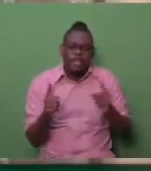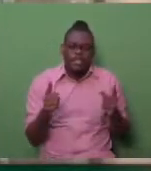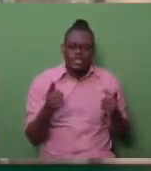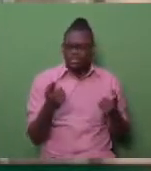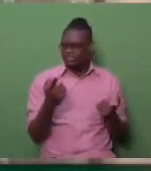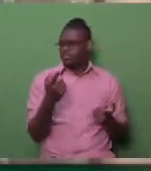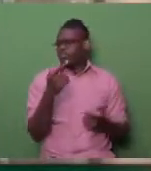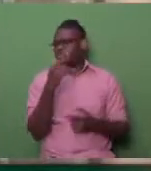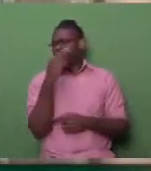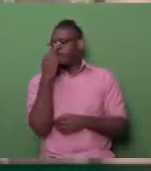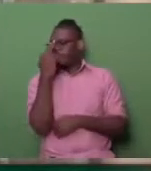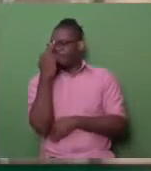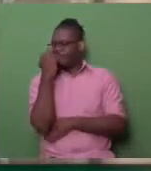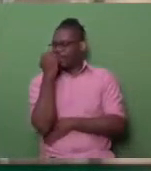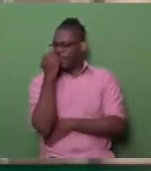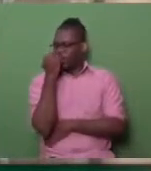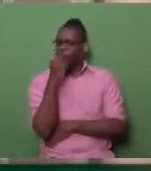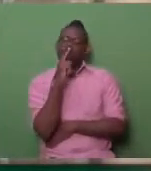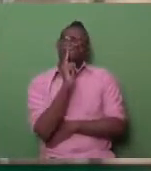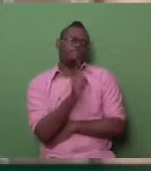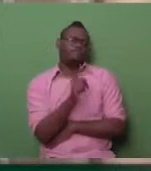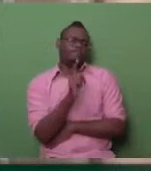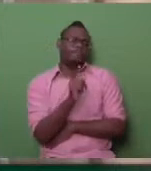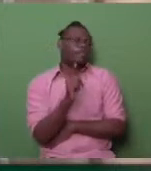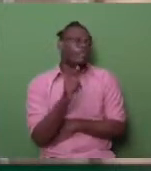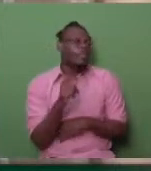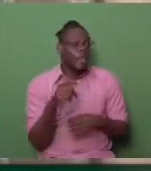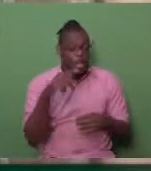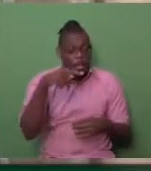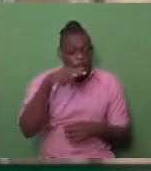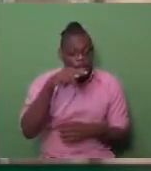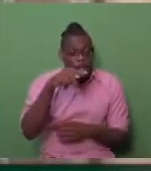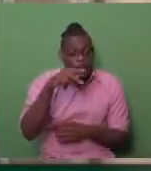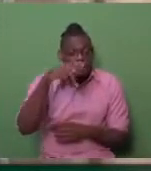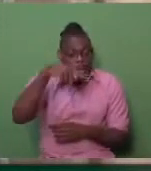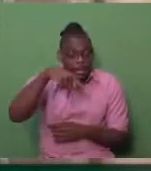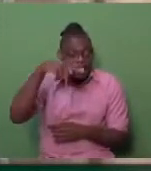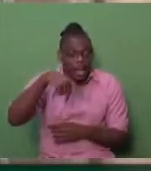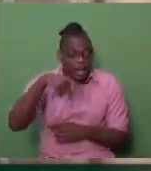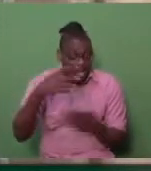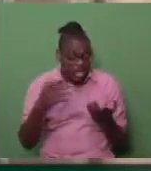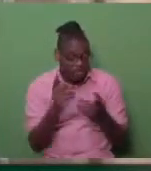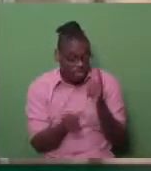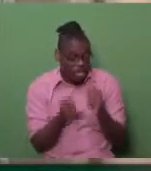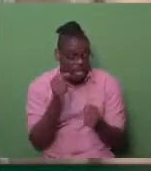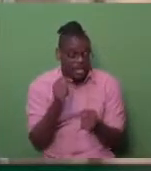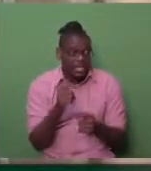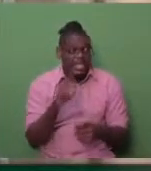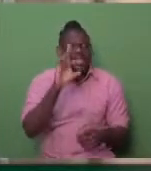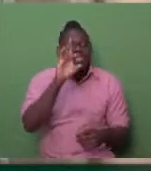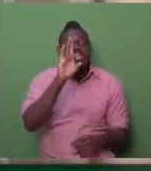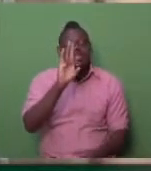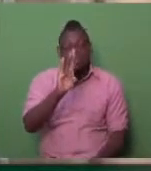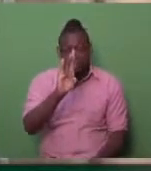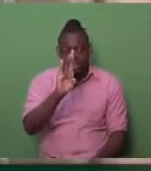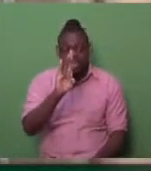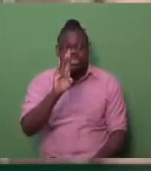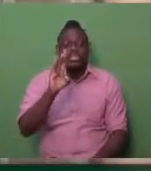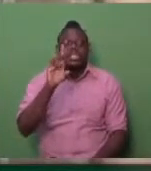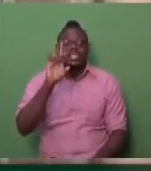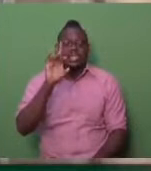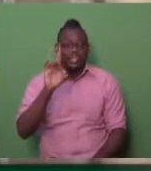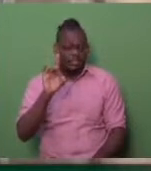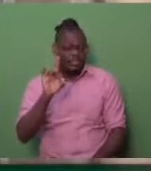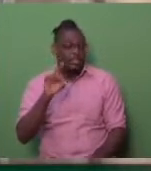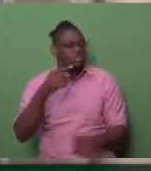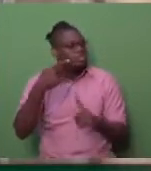Regional Corporation has been vacant for 7 months now. 7 months. Two elections in Tobago in 1 year,